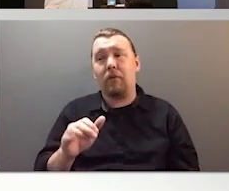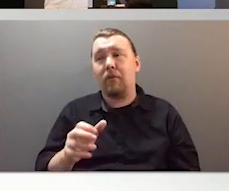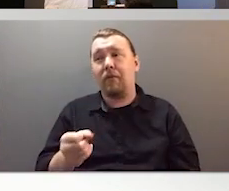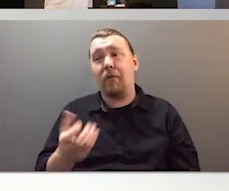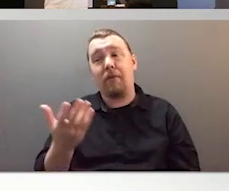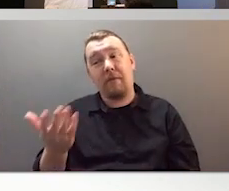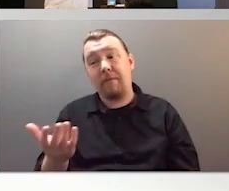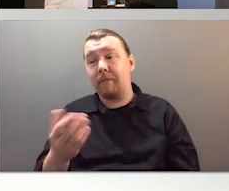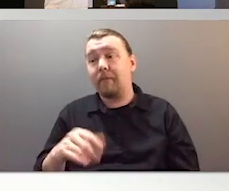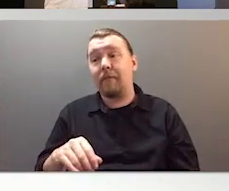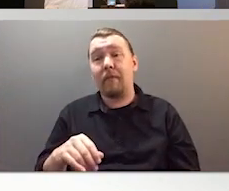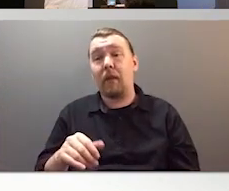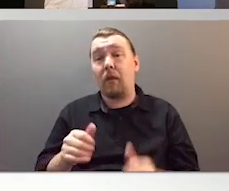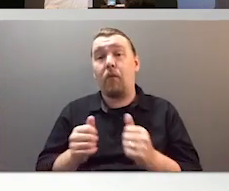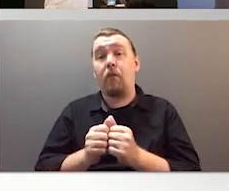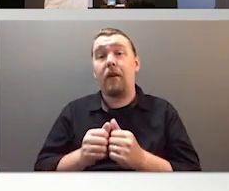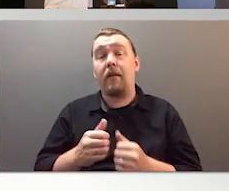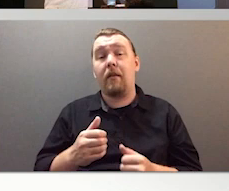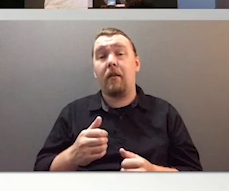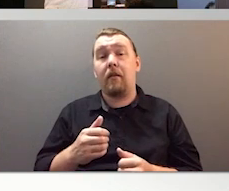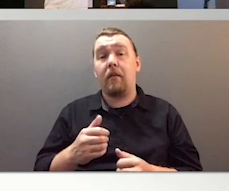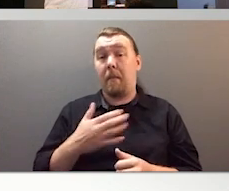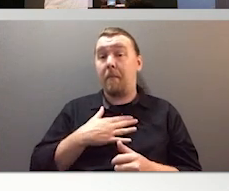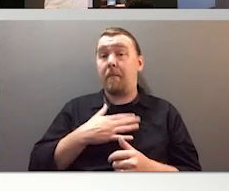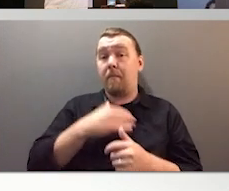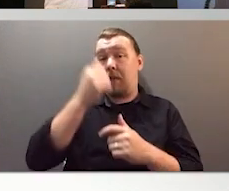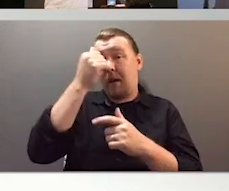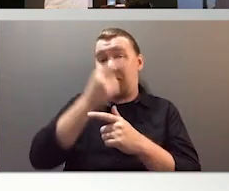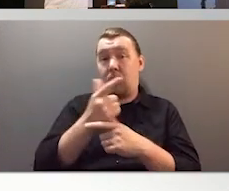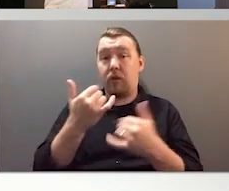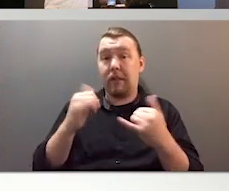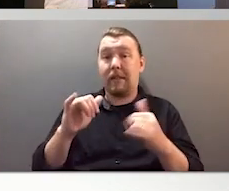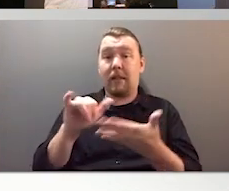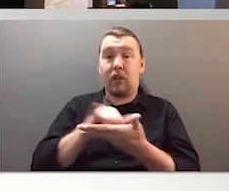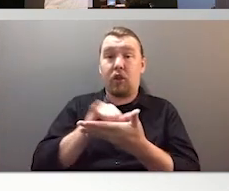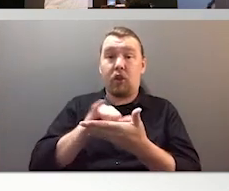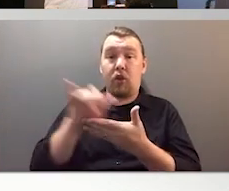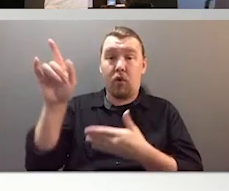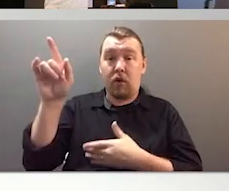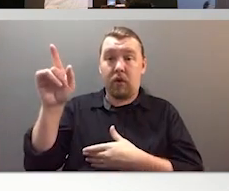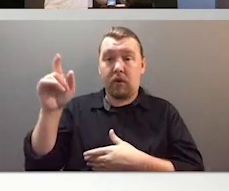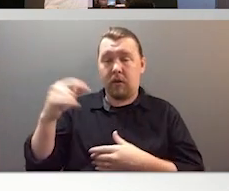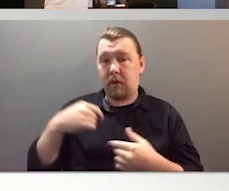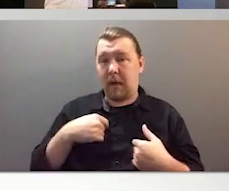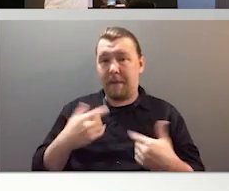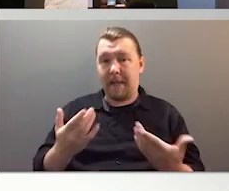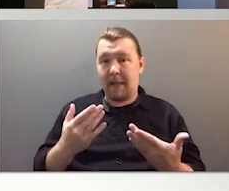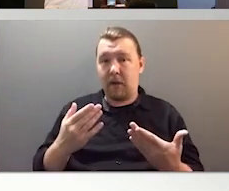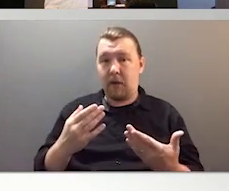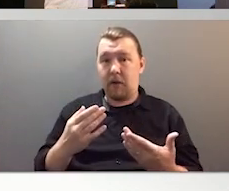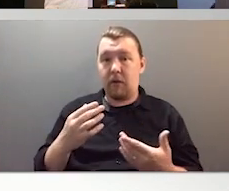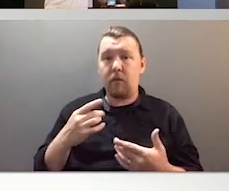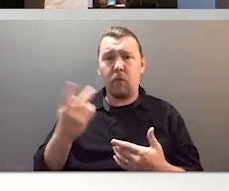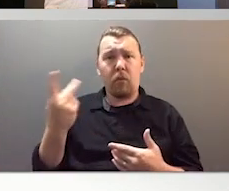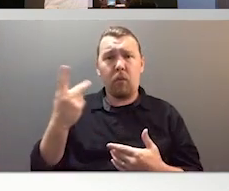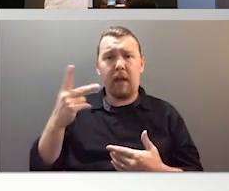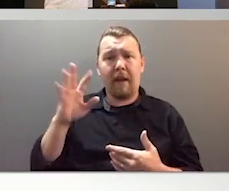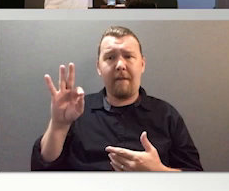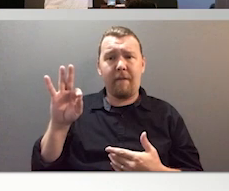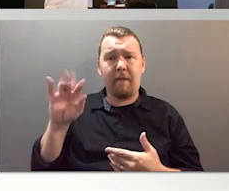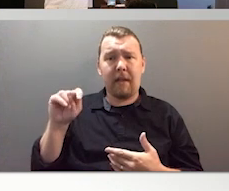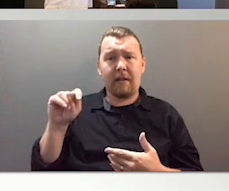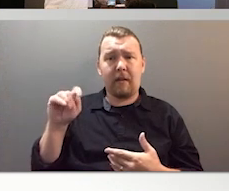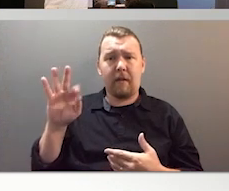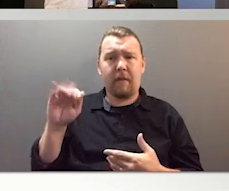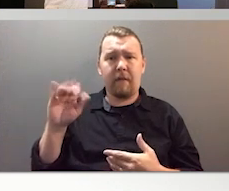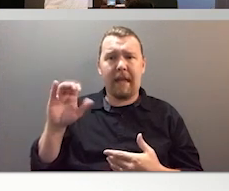talk. But I would still talk like, hey, like I'm coming to get you. I'm getting you out of the snow, like, and it's